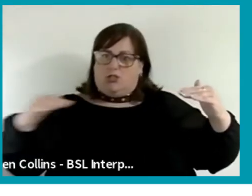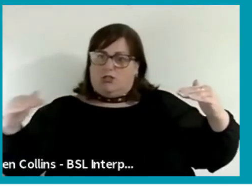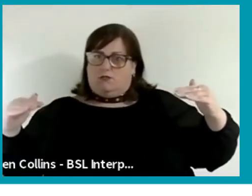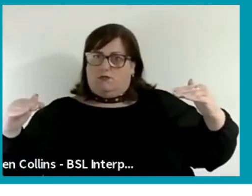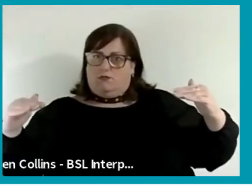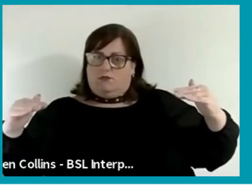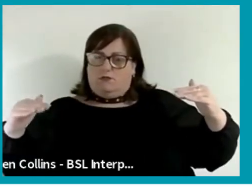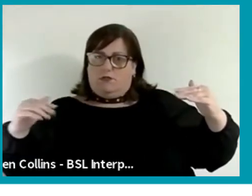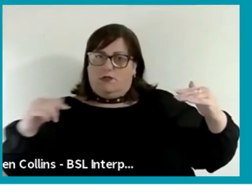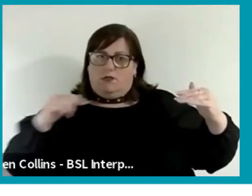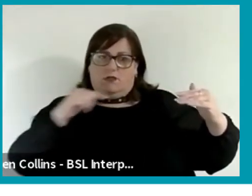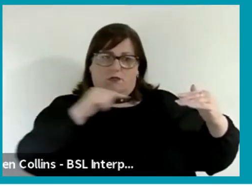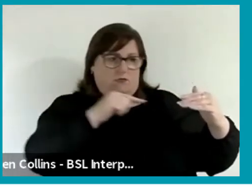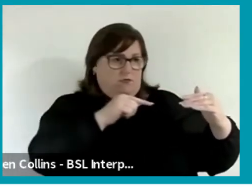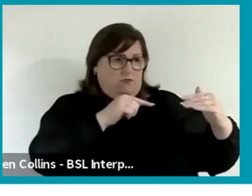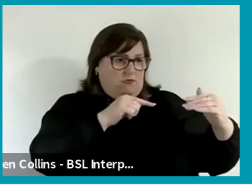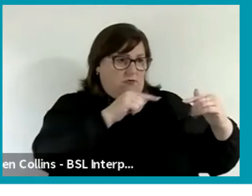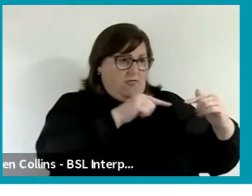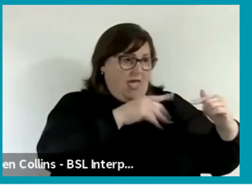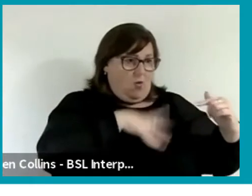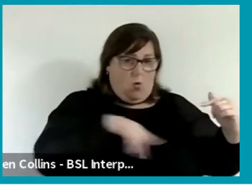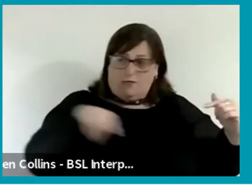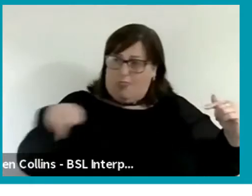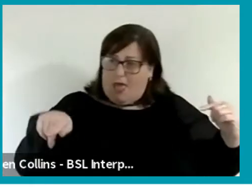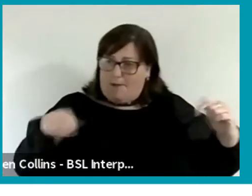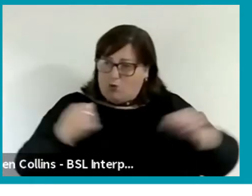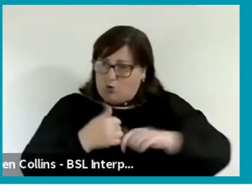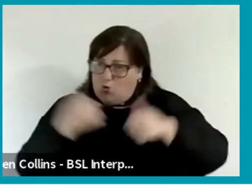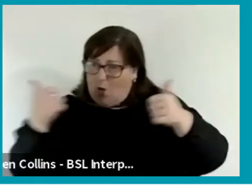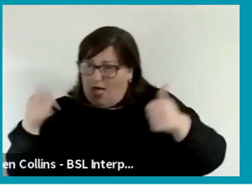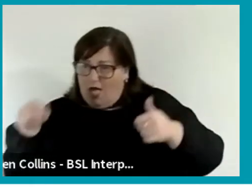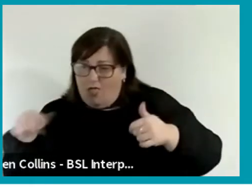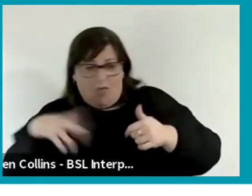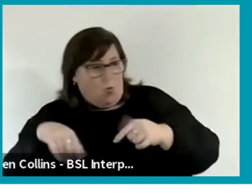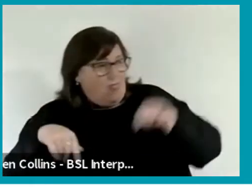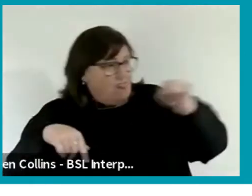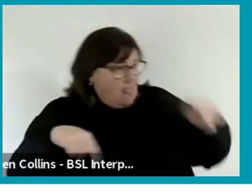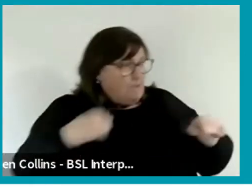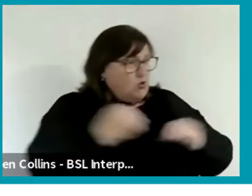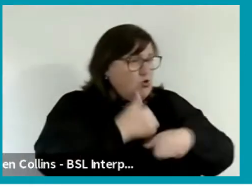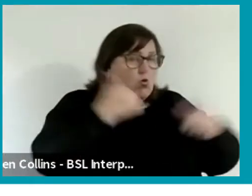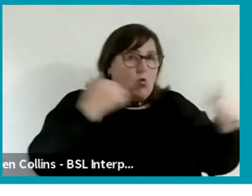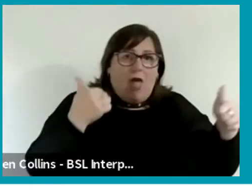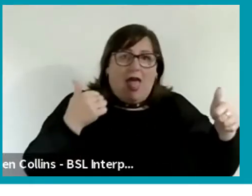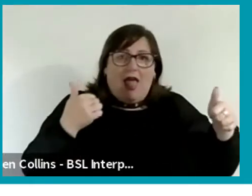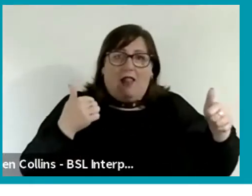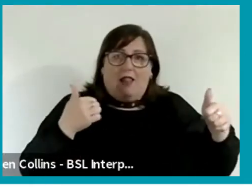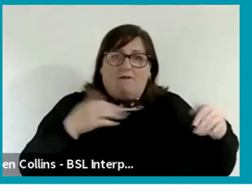to do, the analysts to do well, and the analysts and traders want to do well. It's an absolute symbiotic relationship.